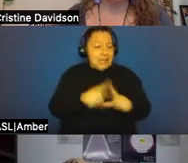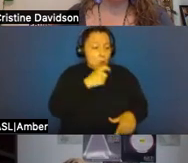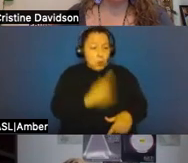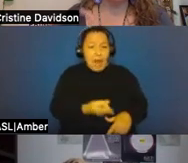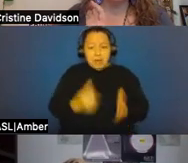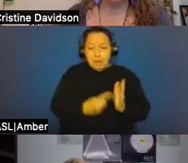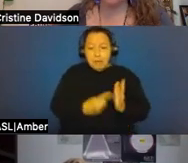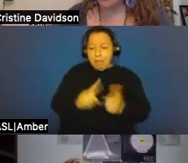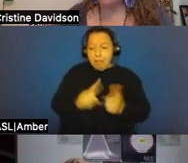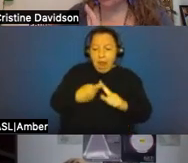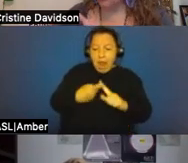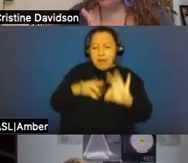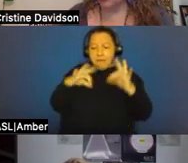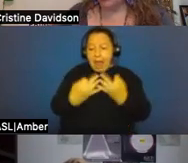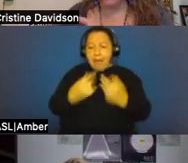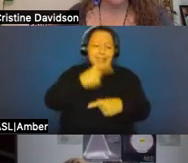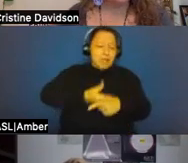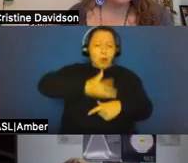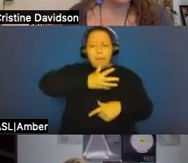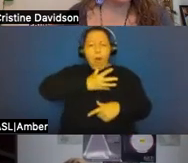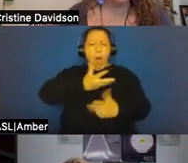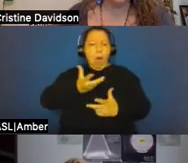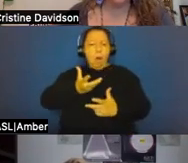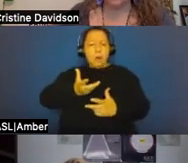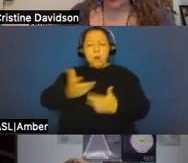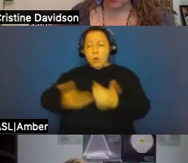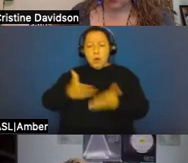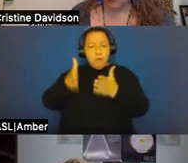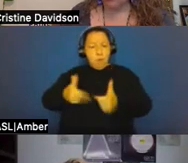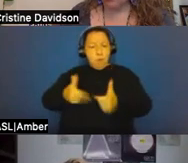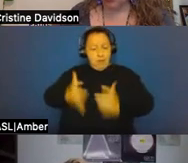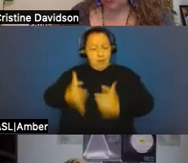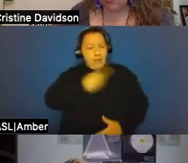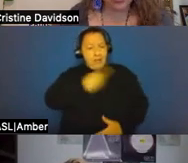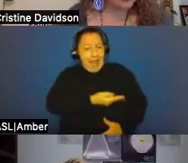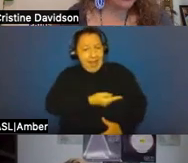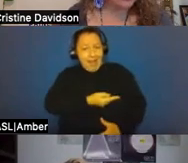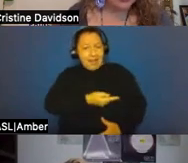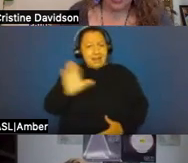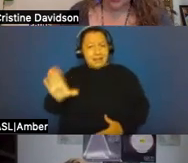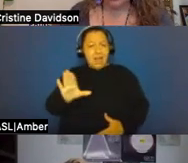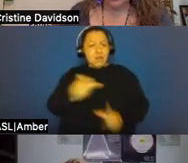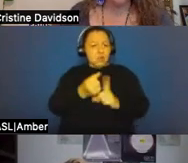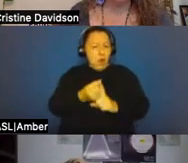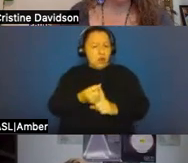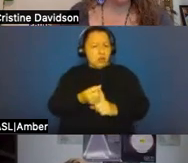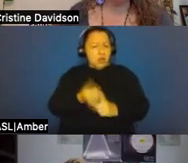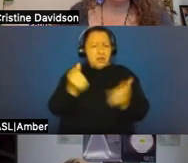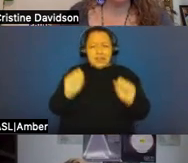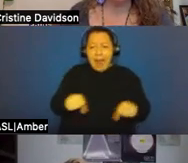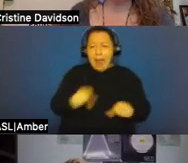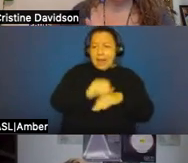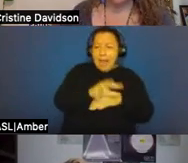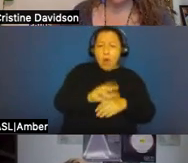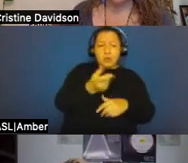family or your sister or your mom or a counselor at school or a coworker. But it could be